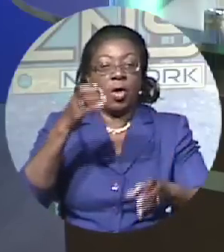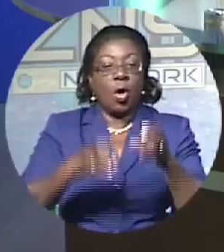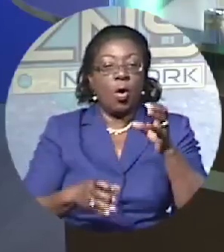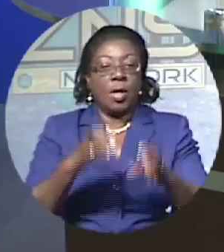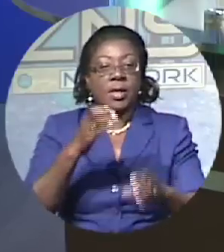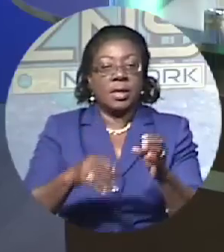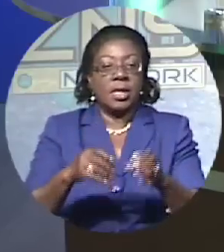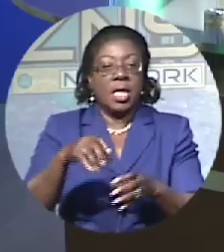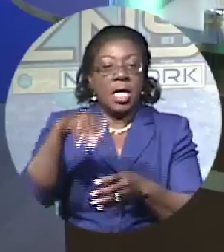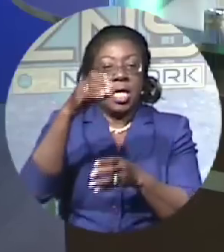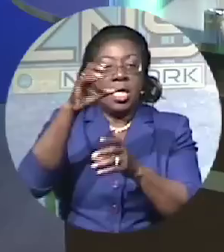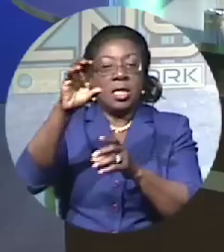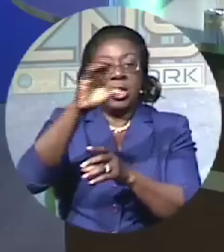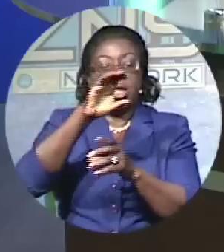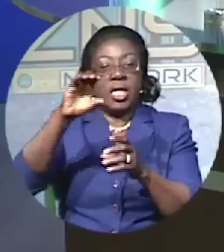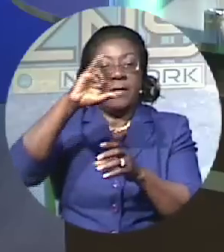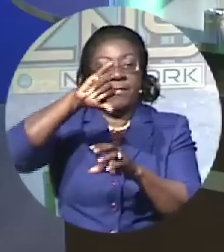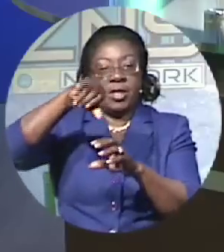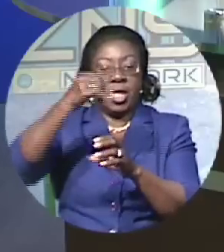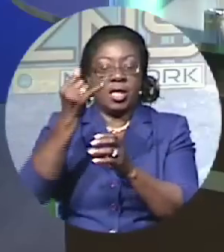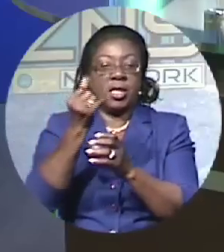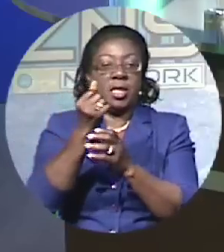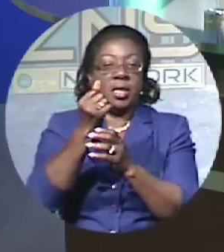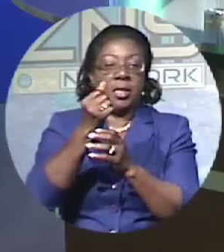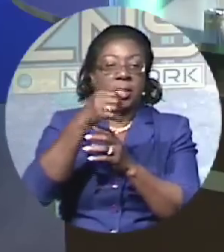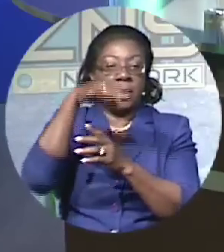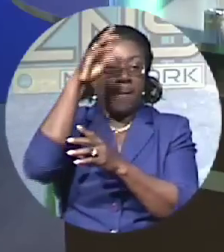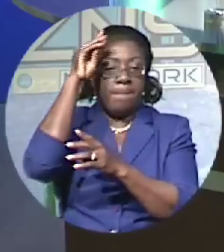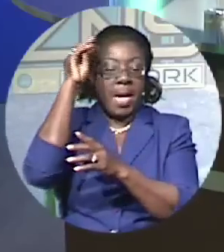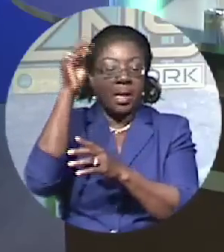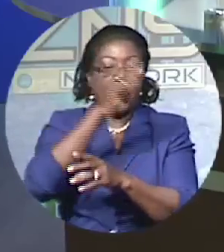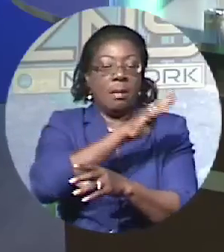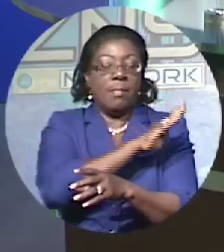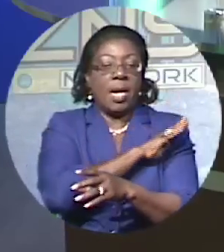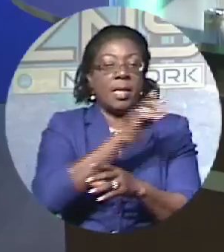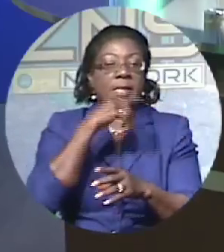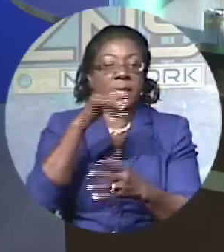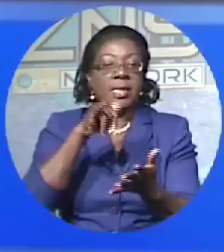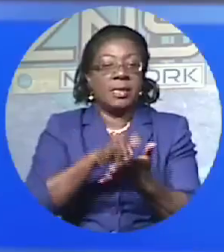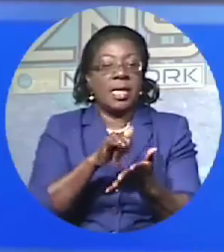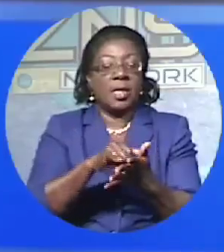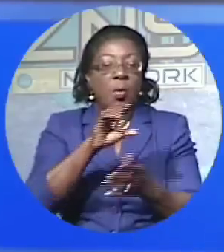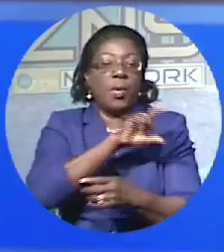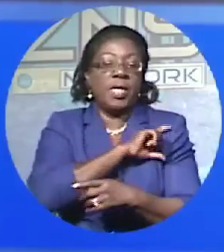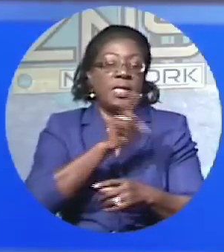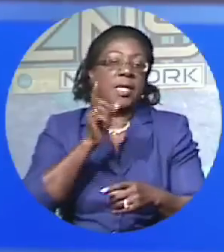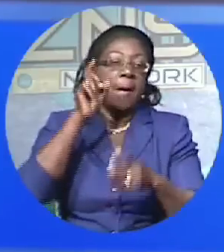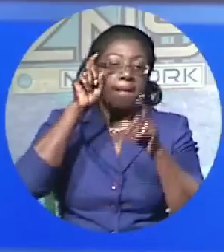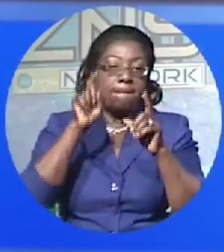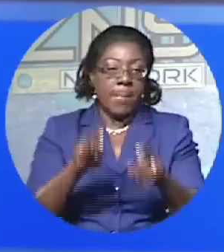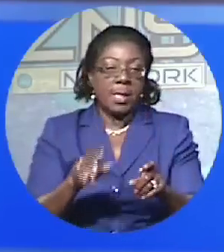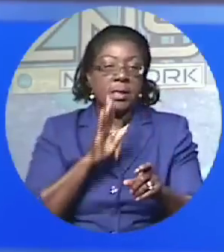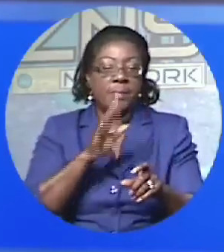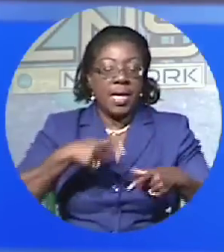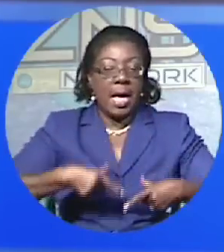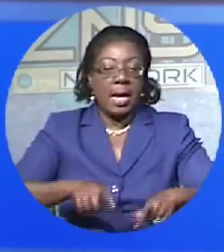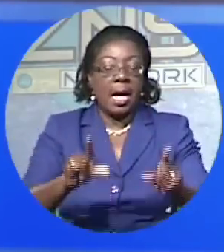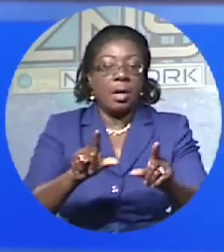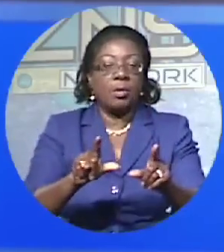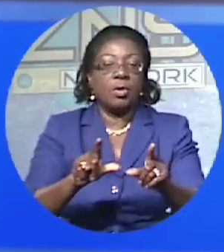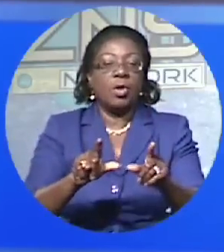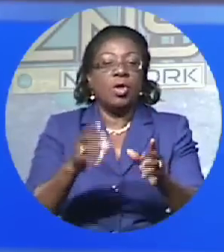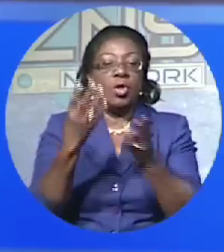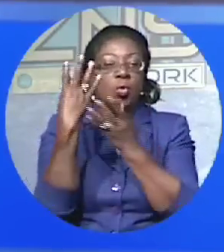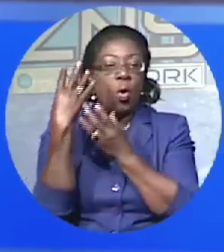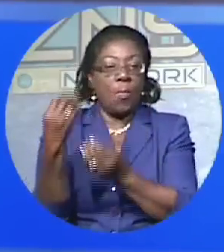Justice Sir Michael Barnett ruled today that police must be allowed to uphold the law. Now, the ruling came this morning, 2 months after